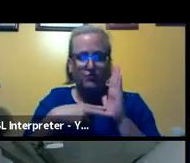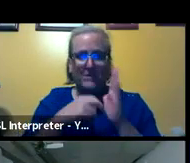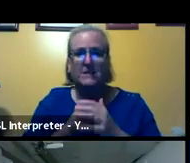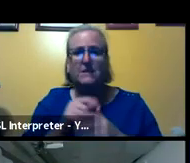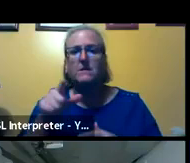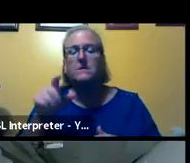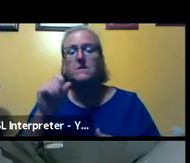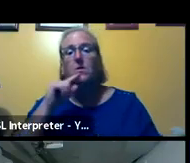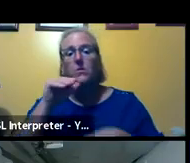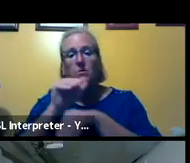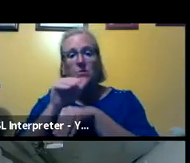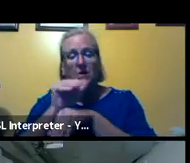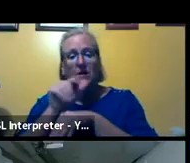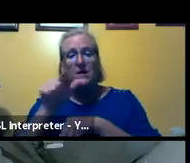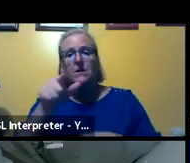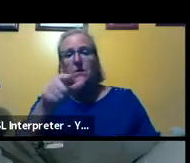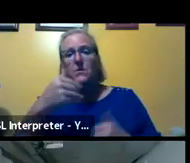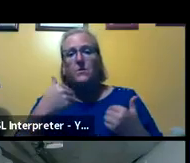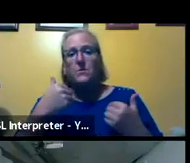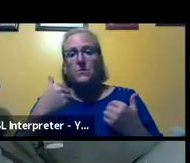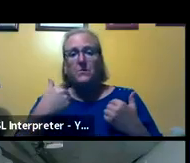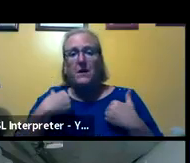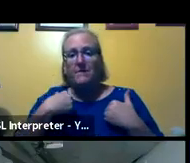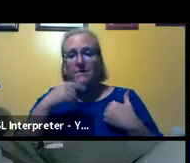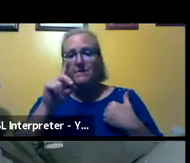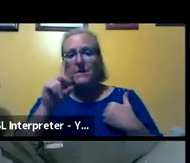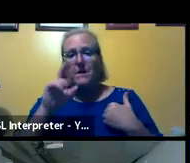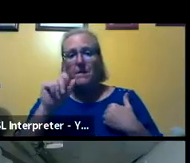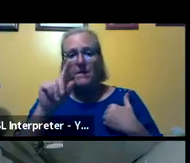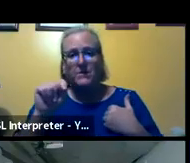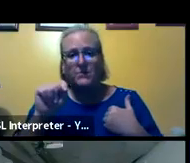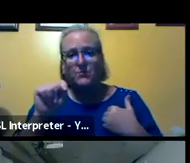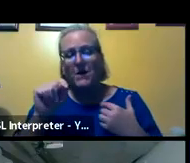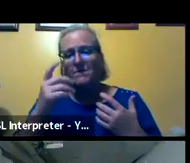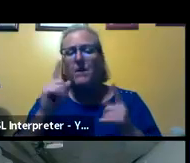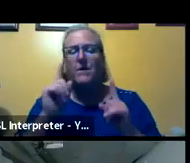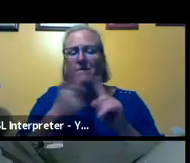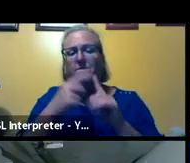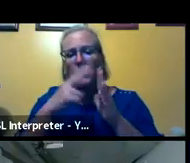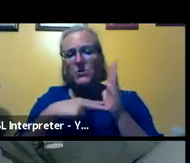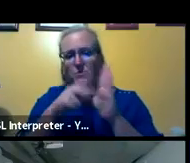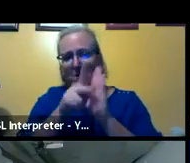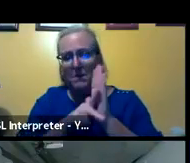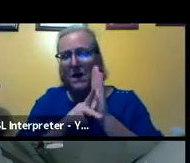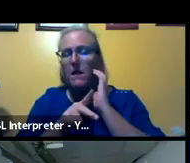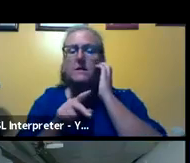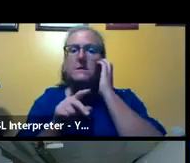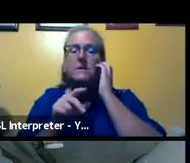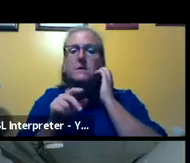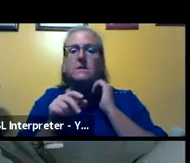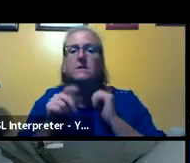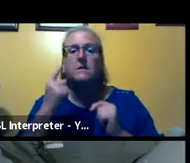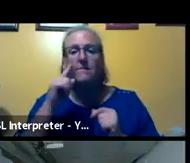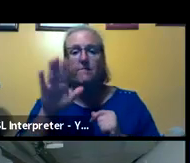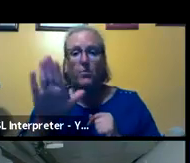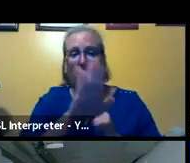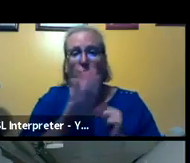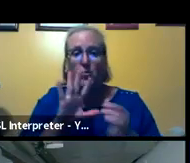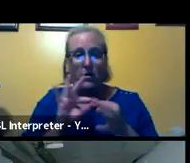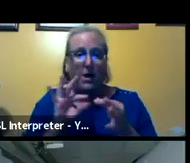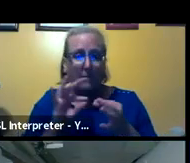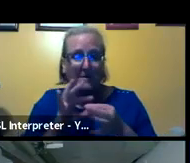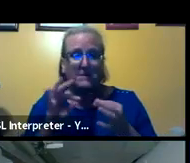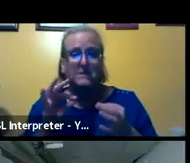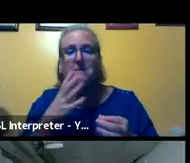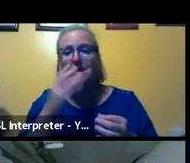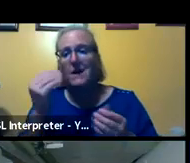So this evening, you have before you a draft policy or a first read policy for your comments